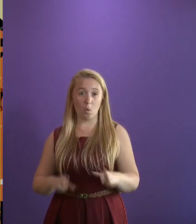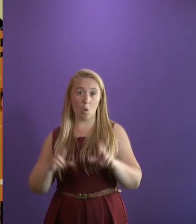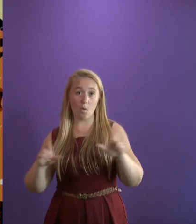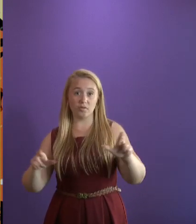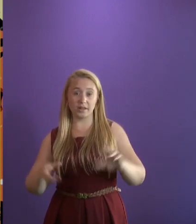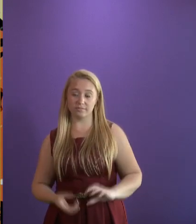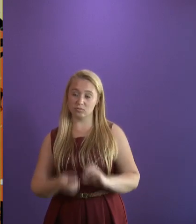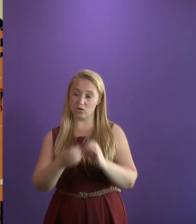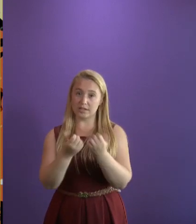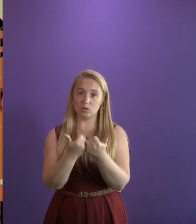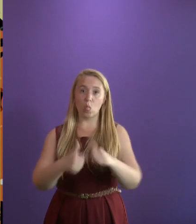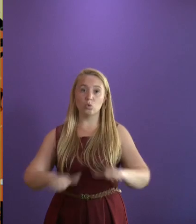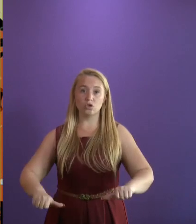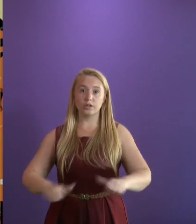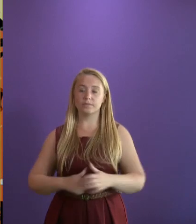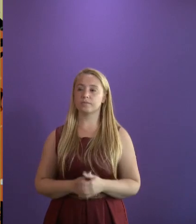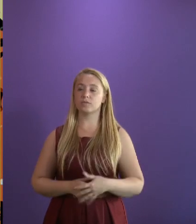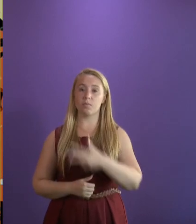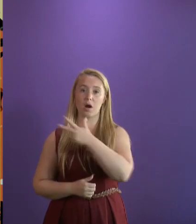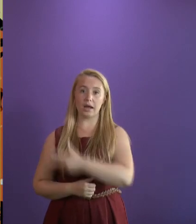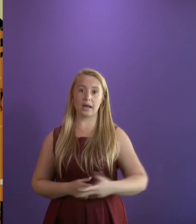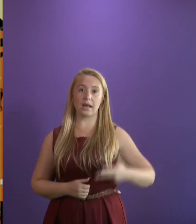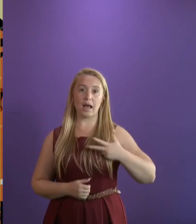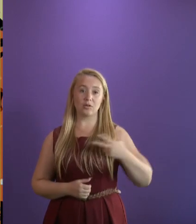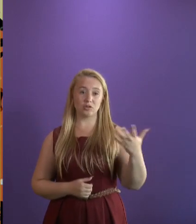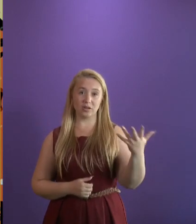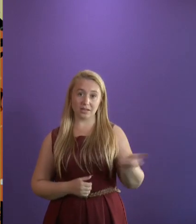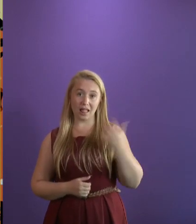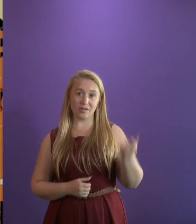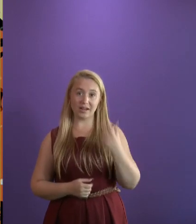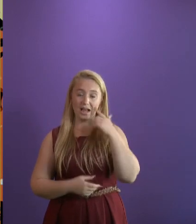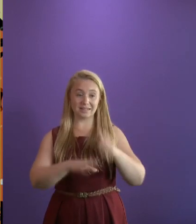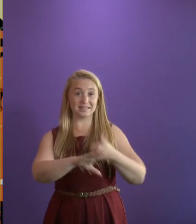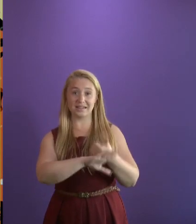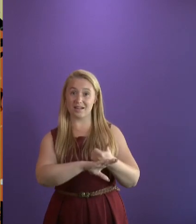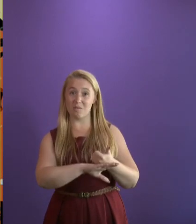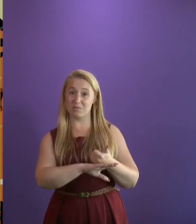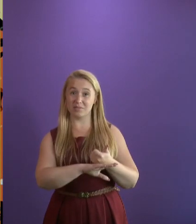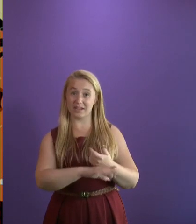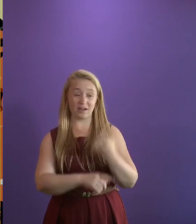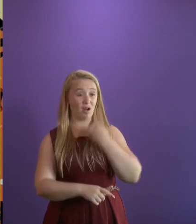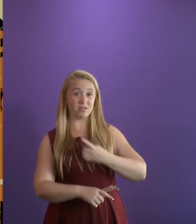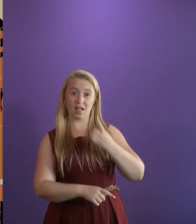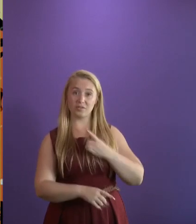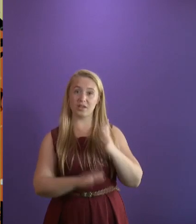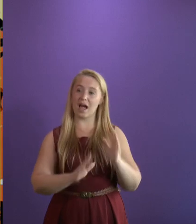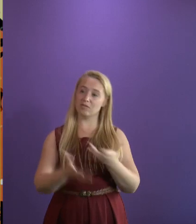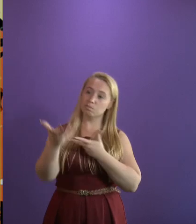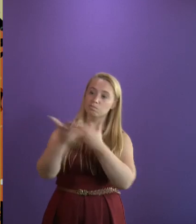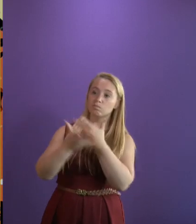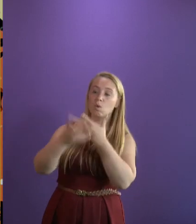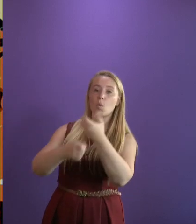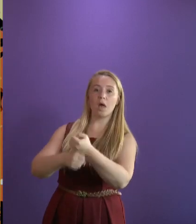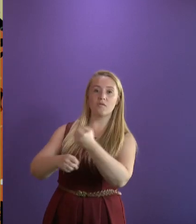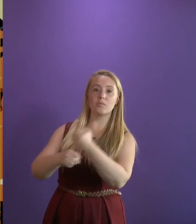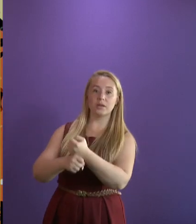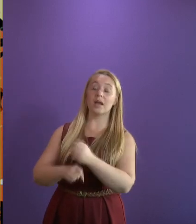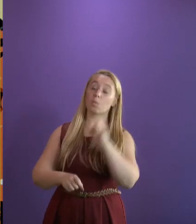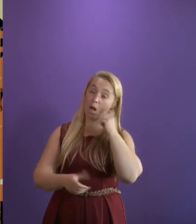to that one. Councillor pay is not something we can set ourselves. We need to work with the Scottish Government in particular on that, and we intend to